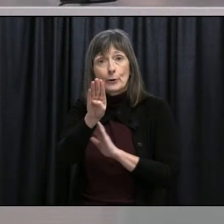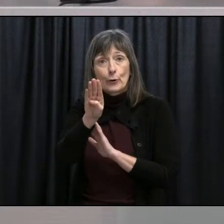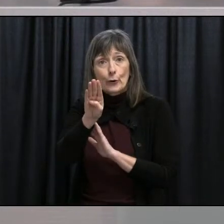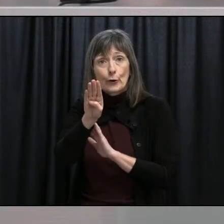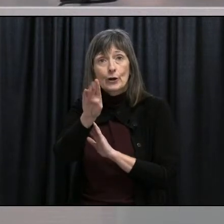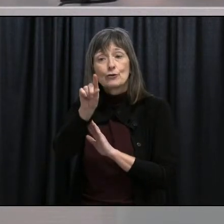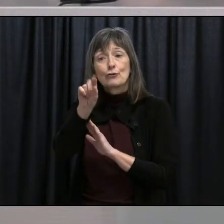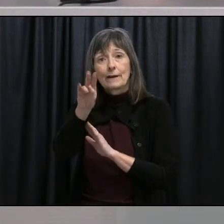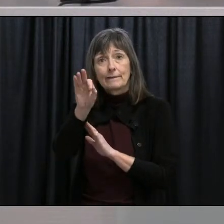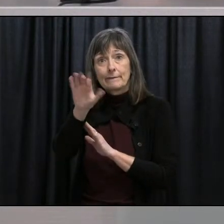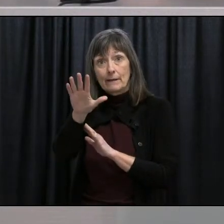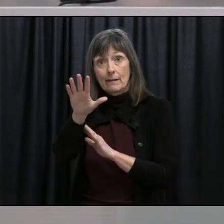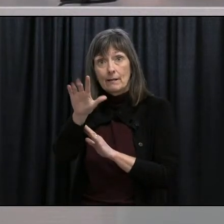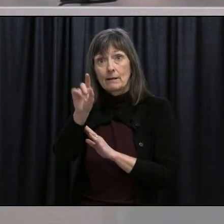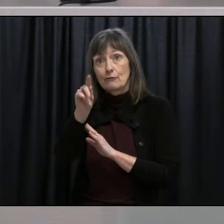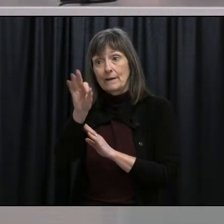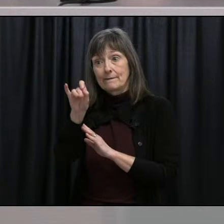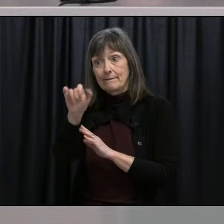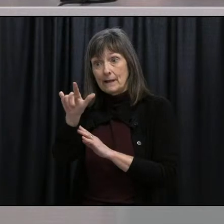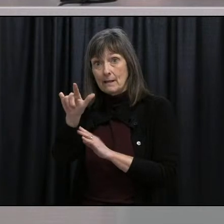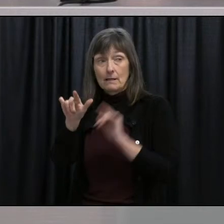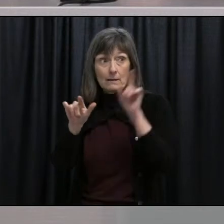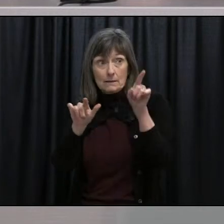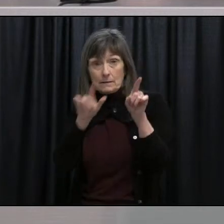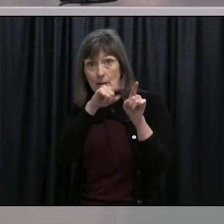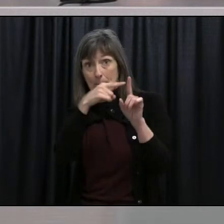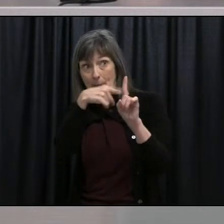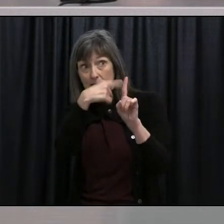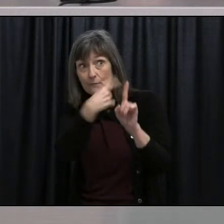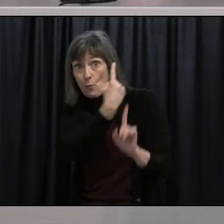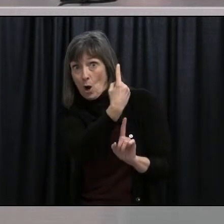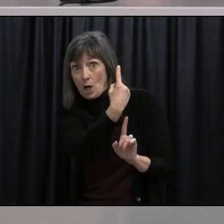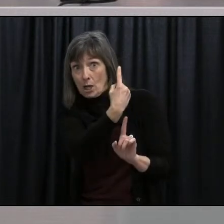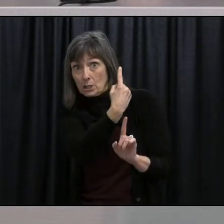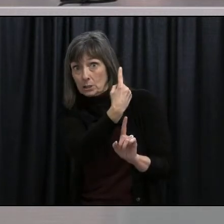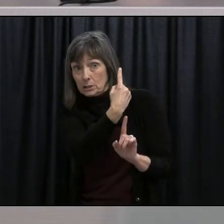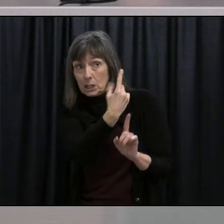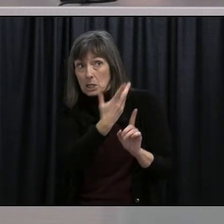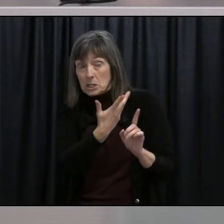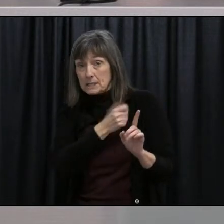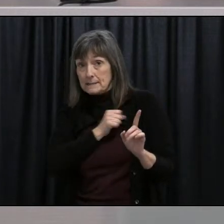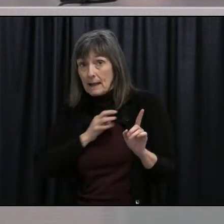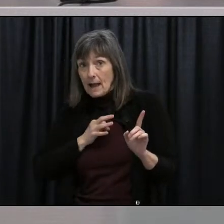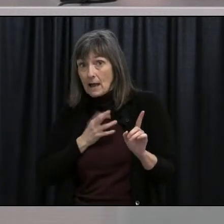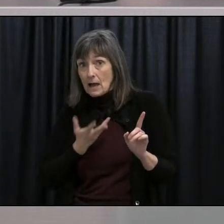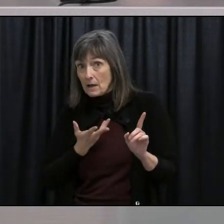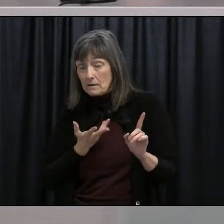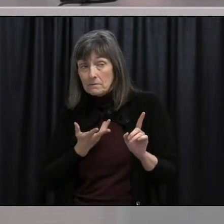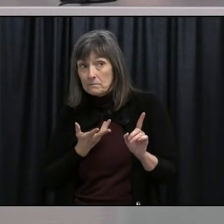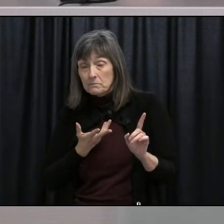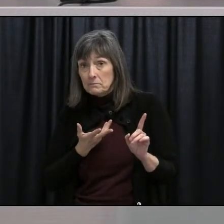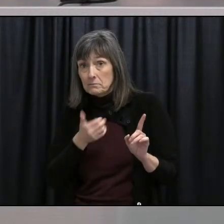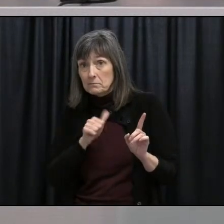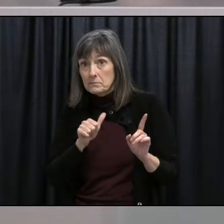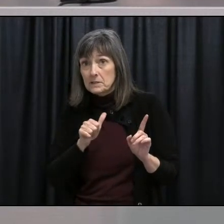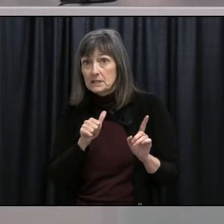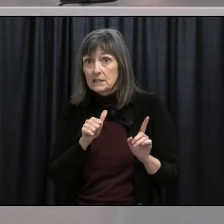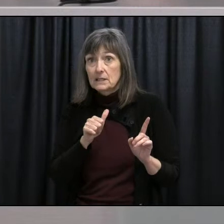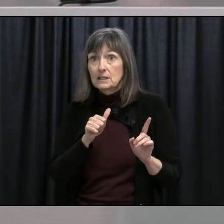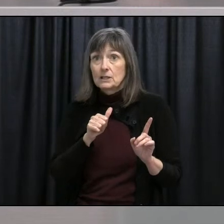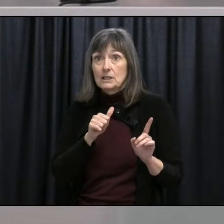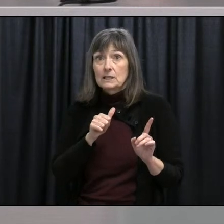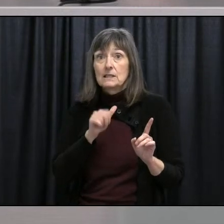Health region, where a healthcare worker at the hospital in St. Anthony tested positive. Is there any update on that situation?